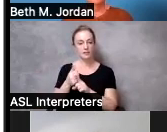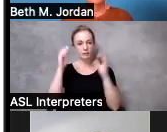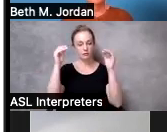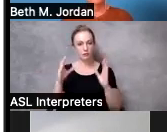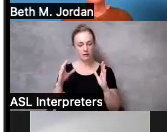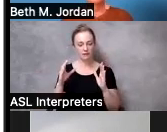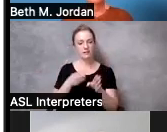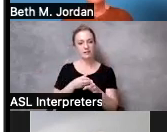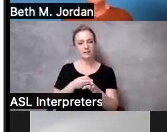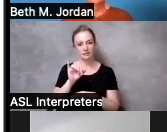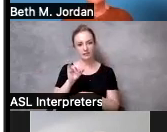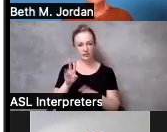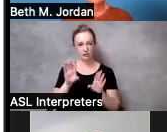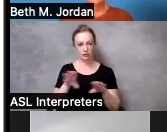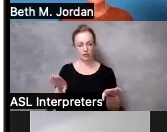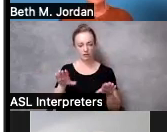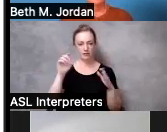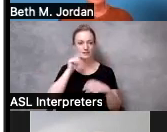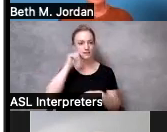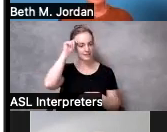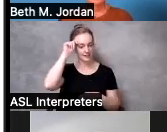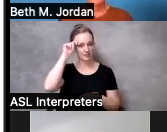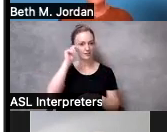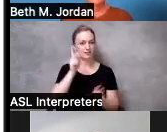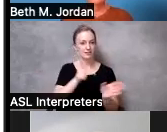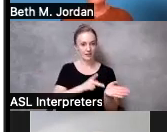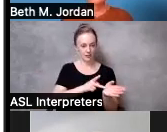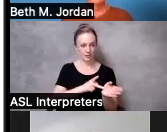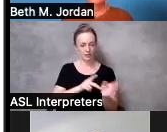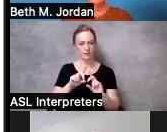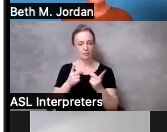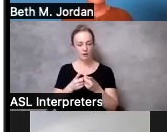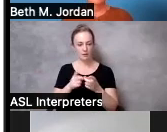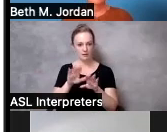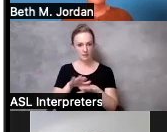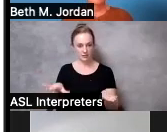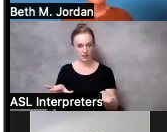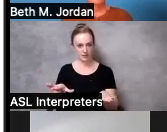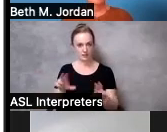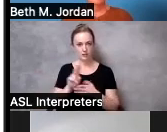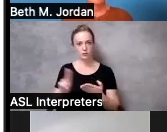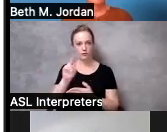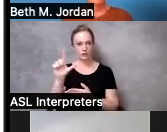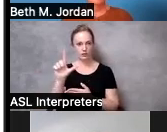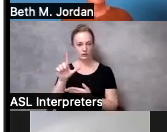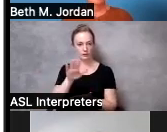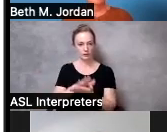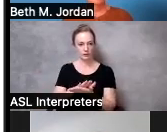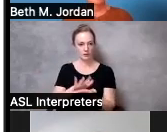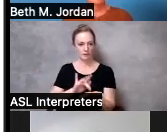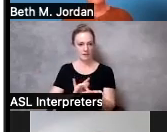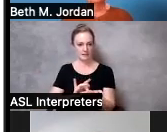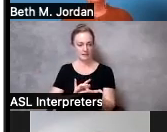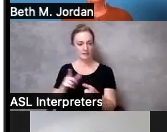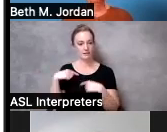Adolescent Psychiatry and Pediatric Psychology, Department of Pediatrics at the University of Louisville School of Medicine.